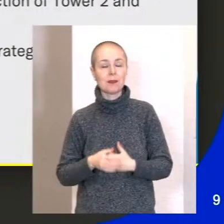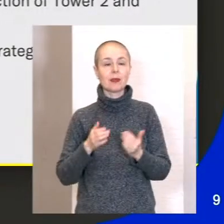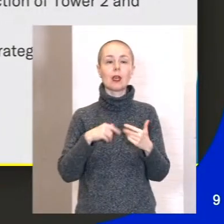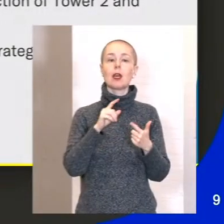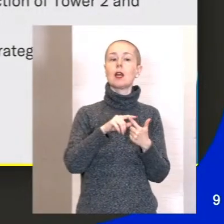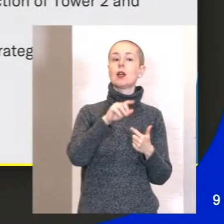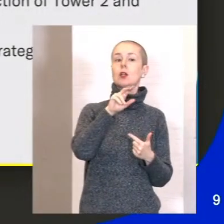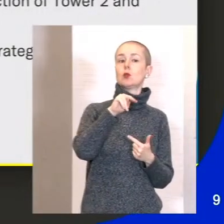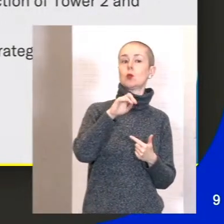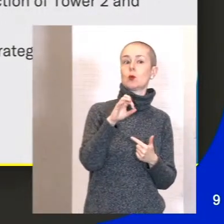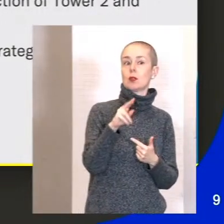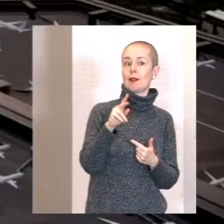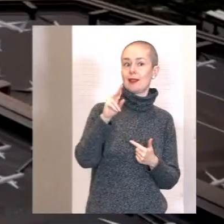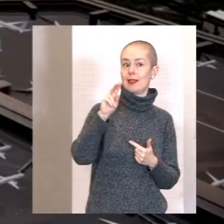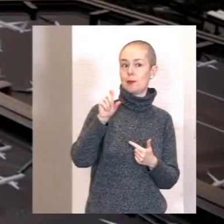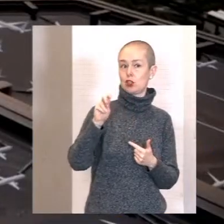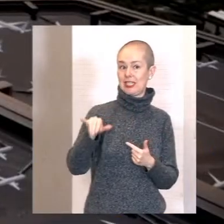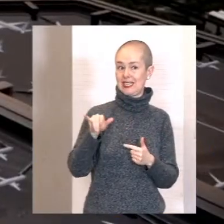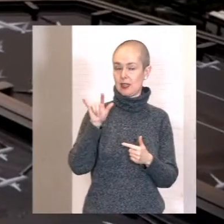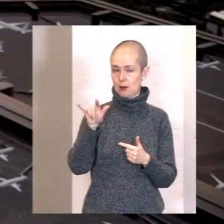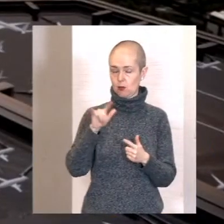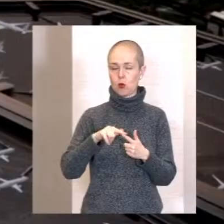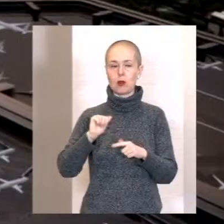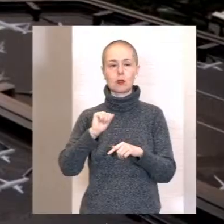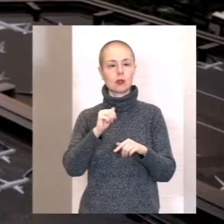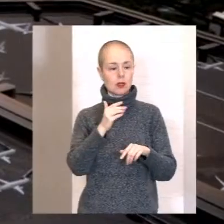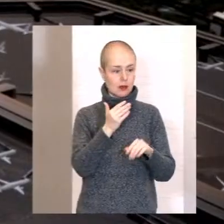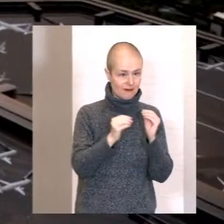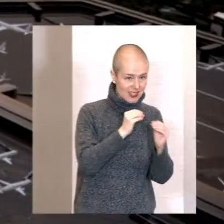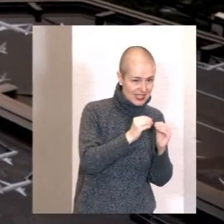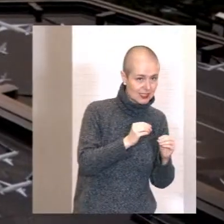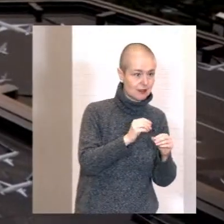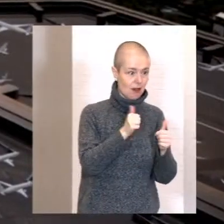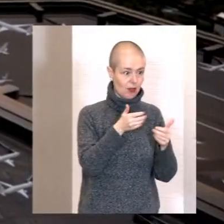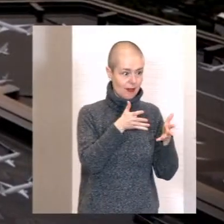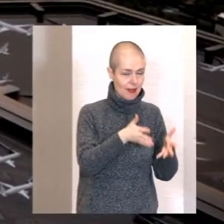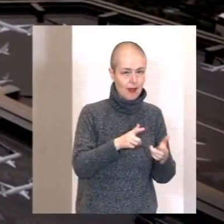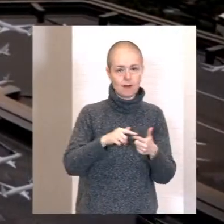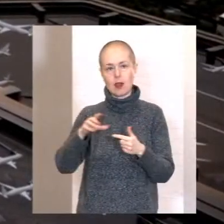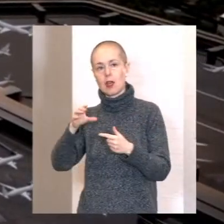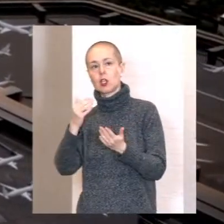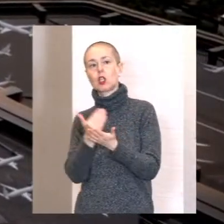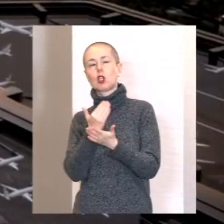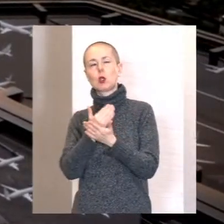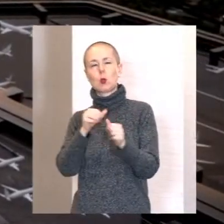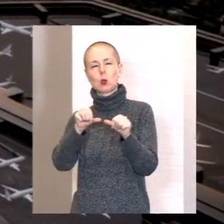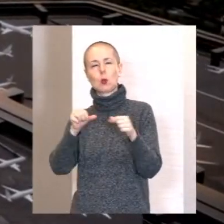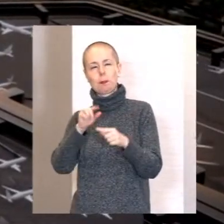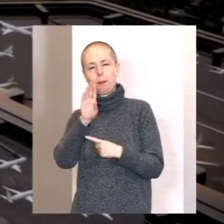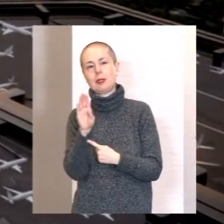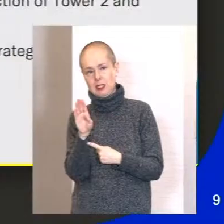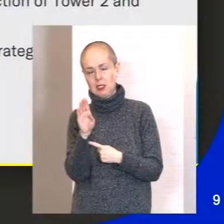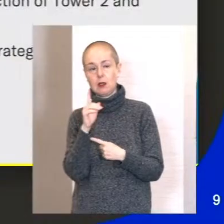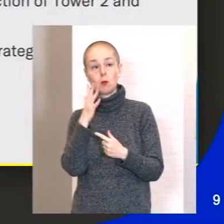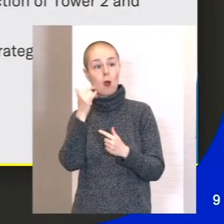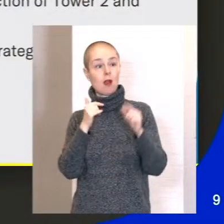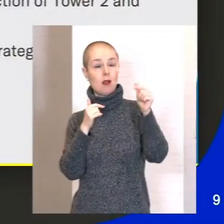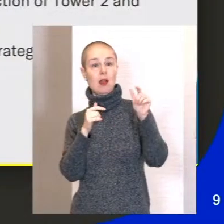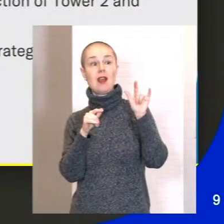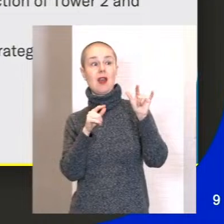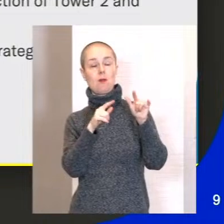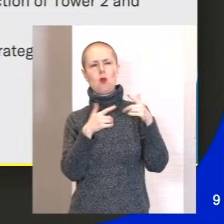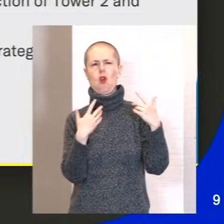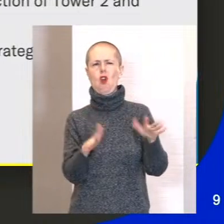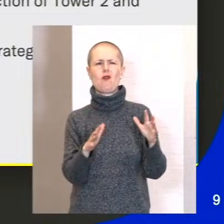AirTrain and delivering an all-new Terminal B to bring every aspect of the airport up to the same world-class standard set by